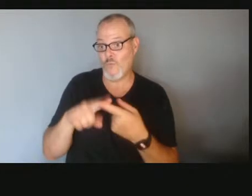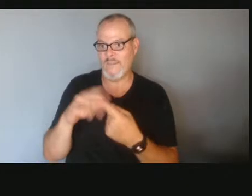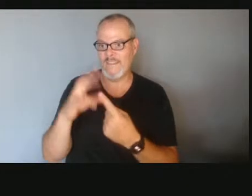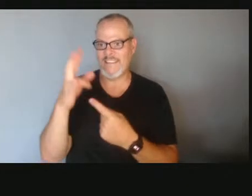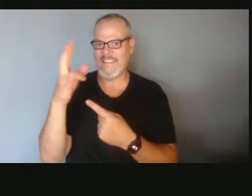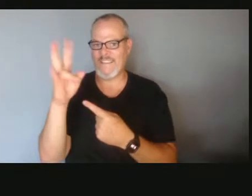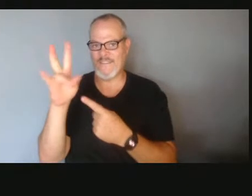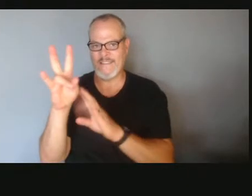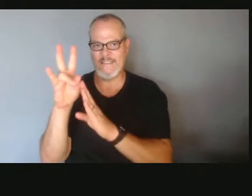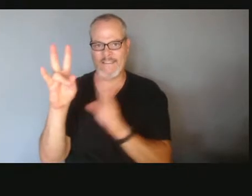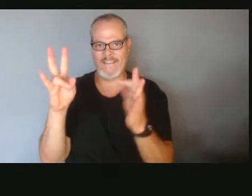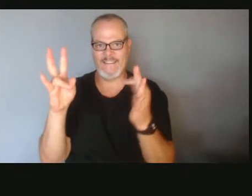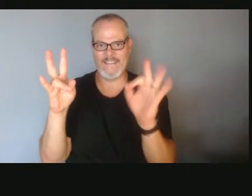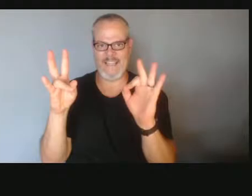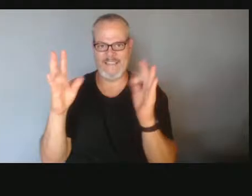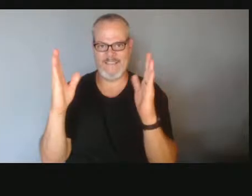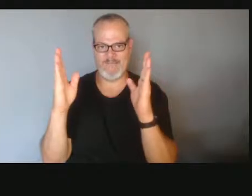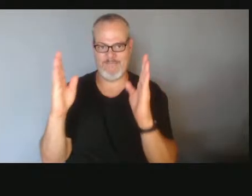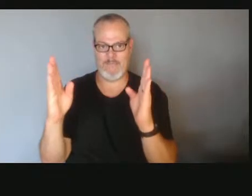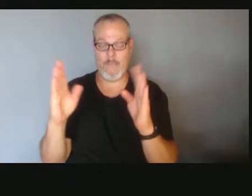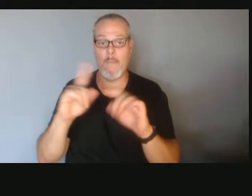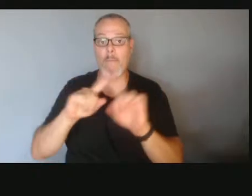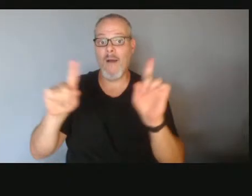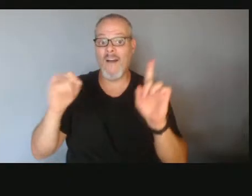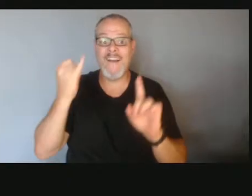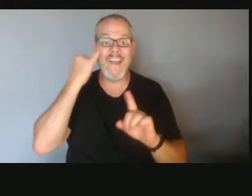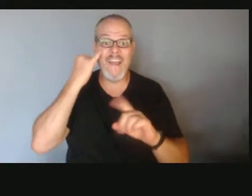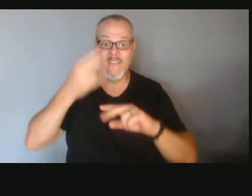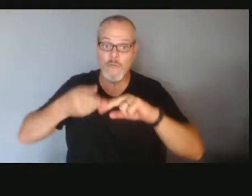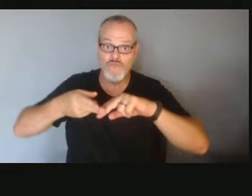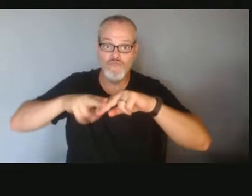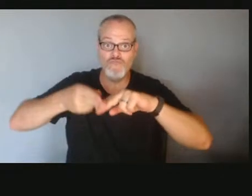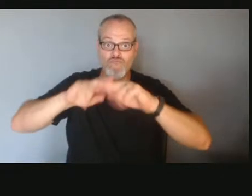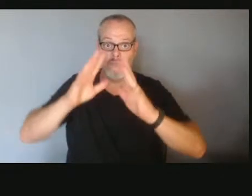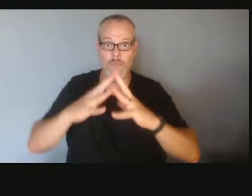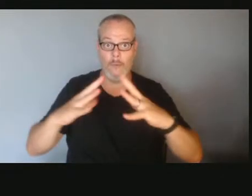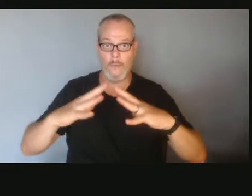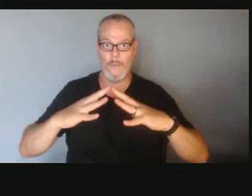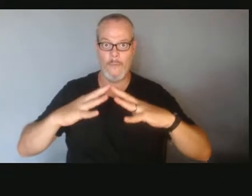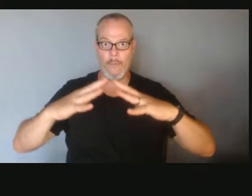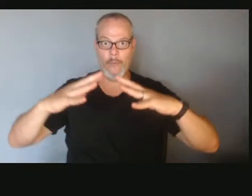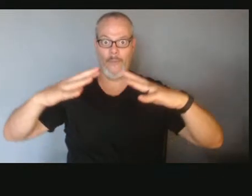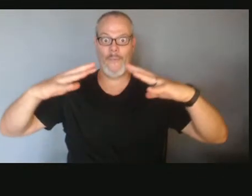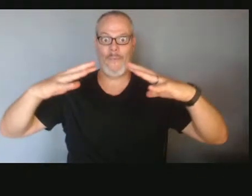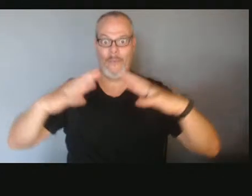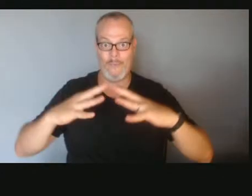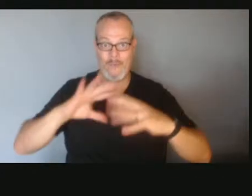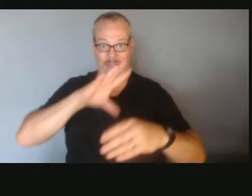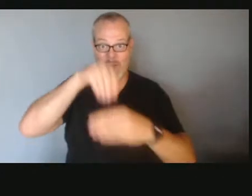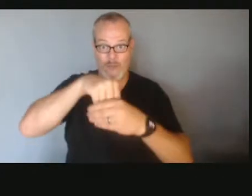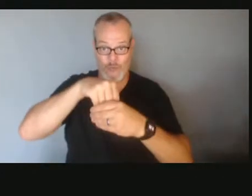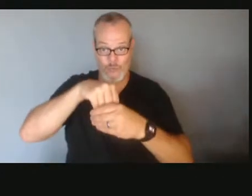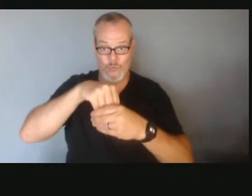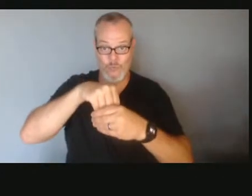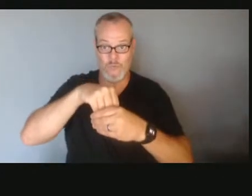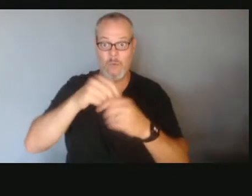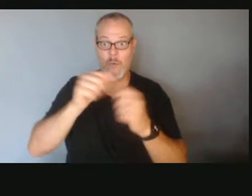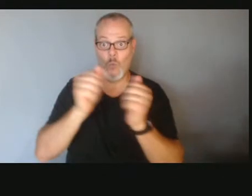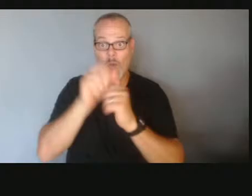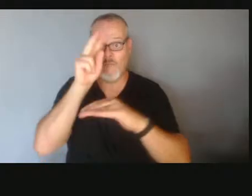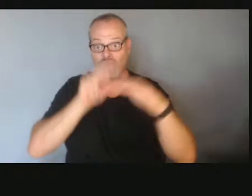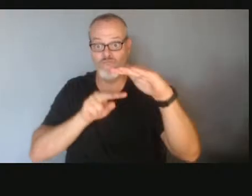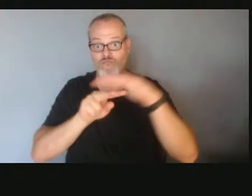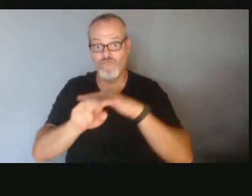However, if increasing vent elevation is factored into the model, then the likely